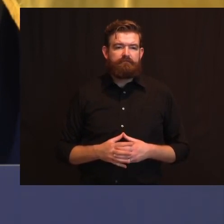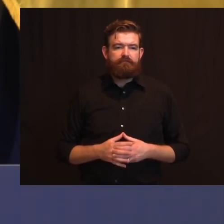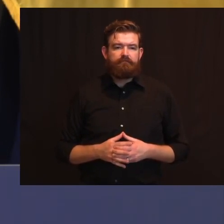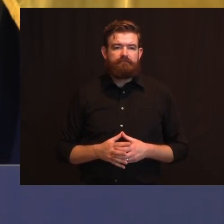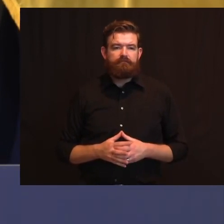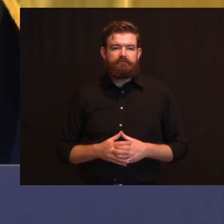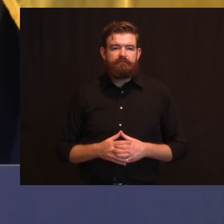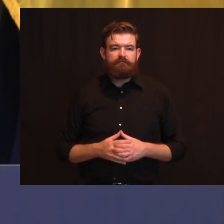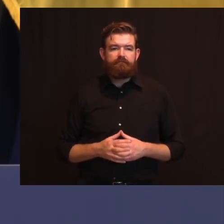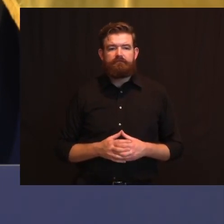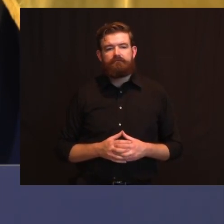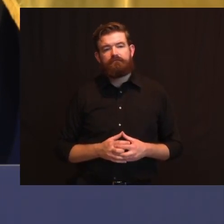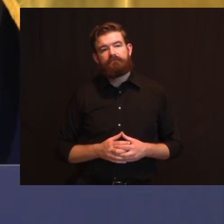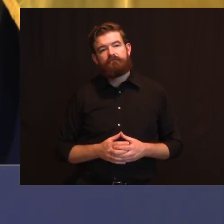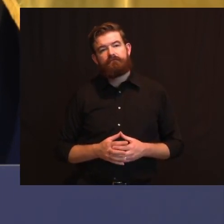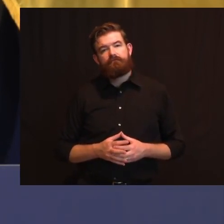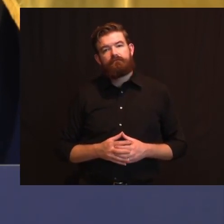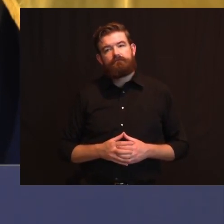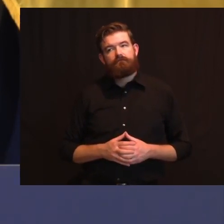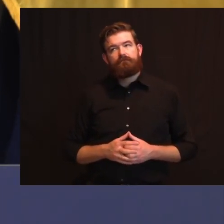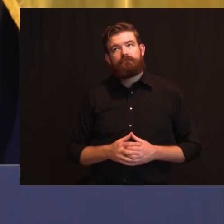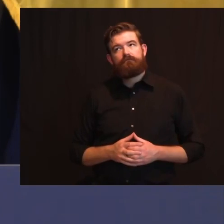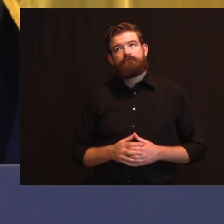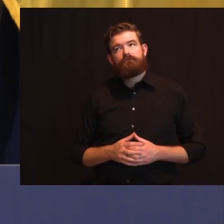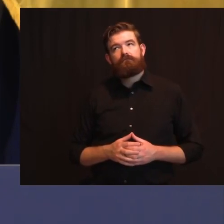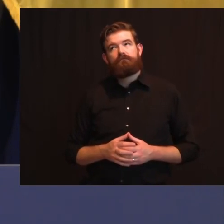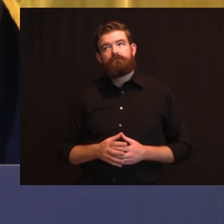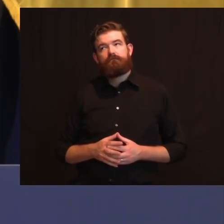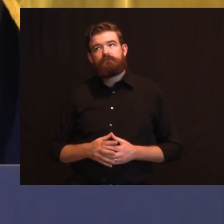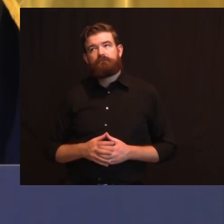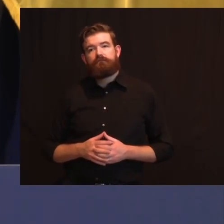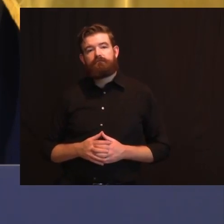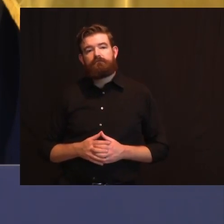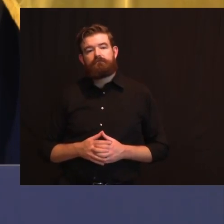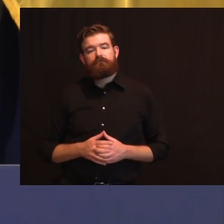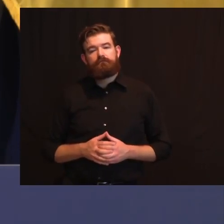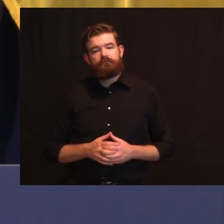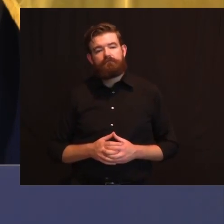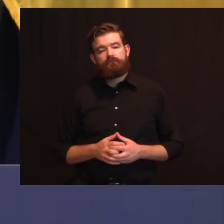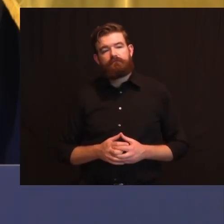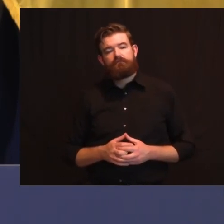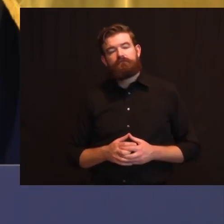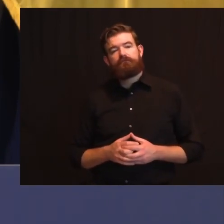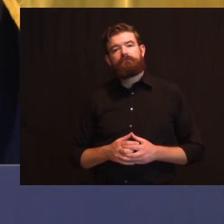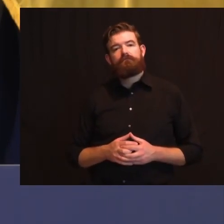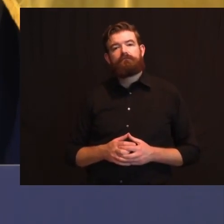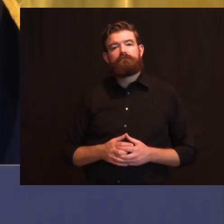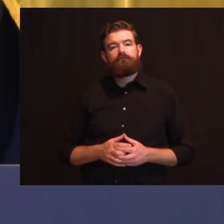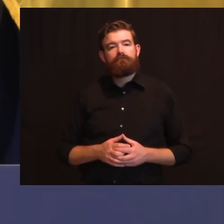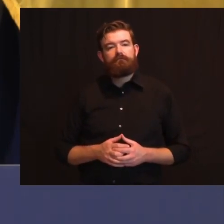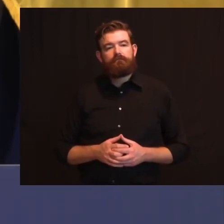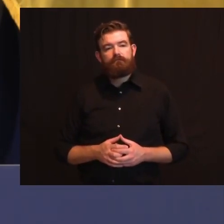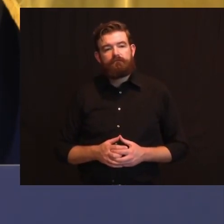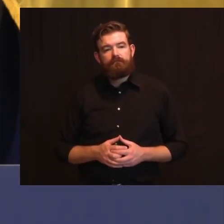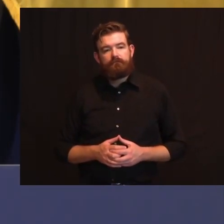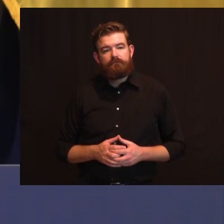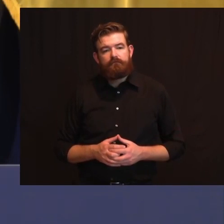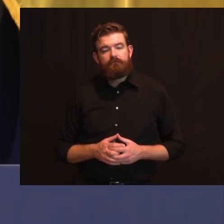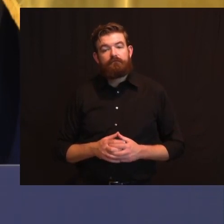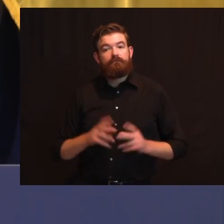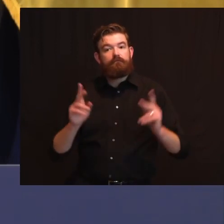our model against showing up on election day and voting, period. It happens to be a paper